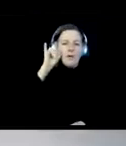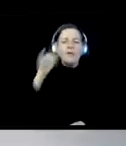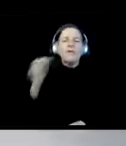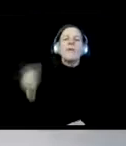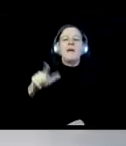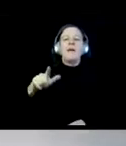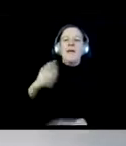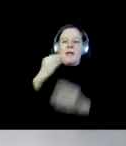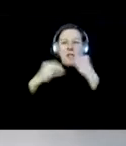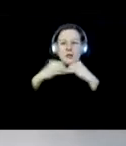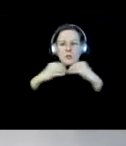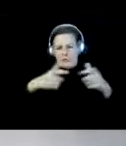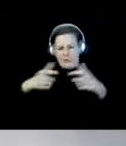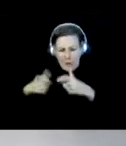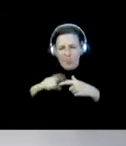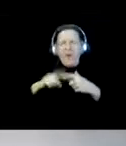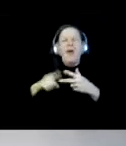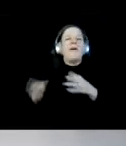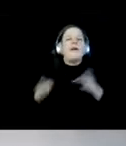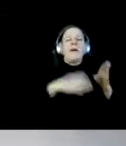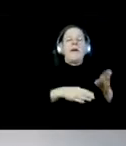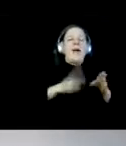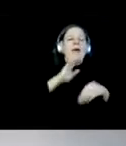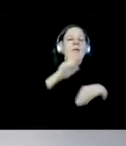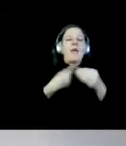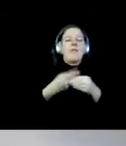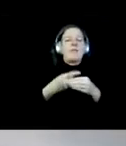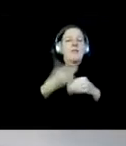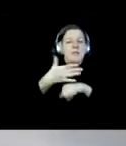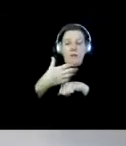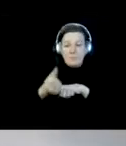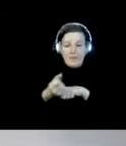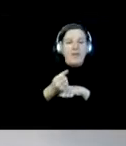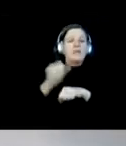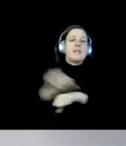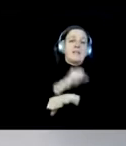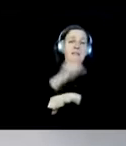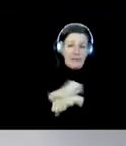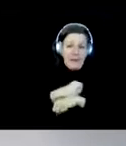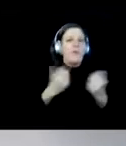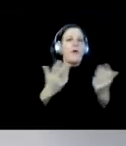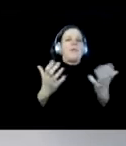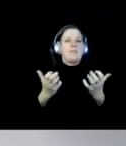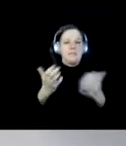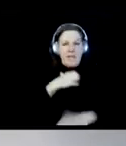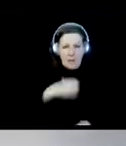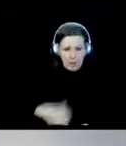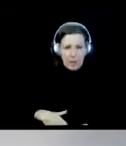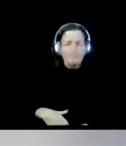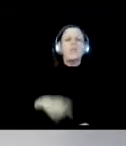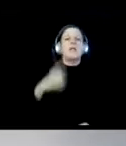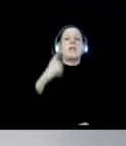endless cycle of obsolescence, desire, labor, and consumption, objects as sources of comfort, sublimation, and